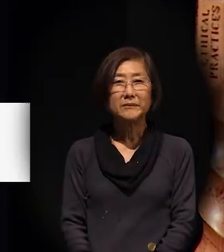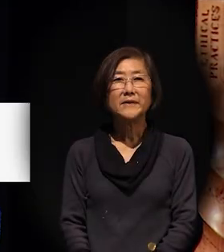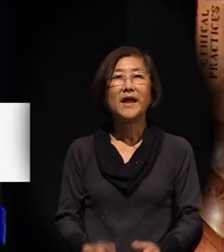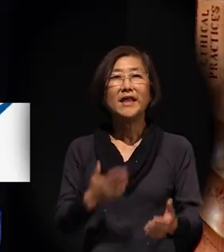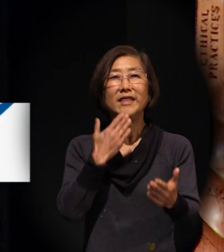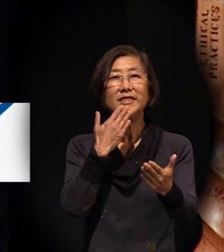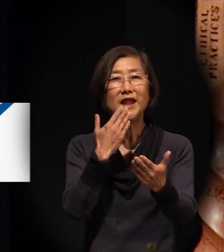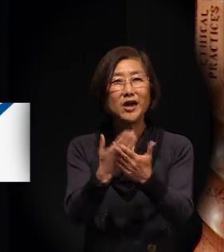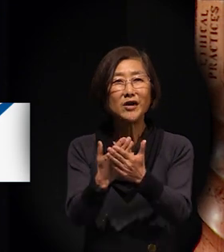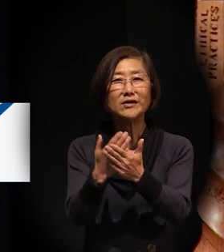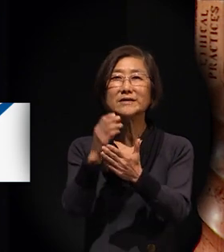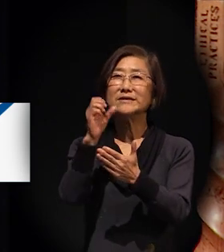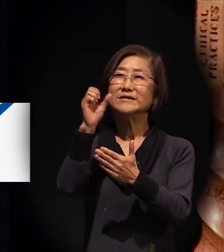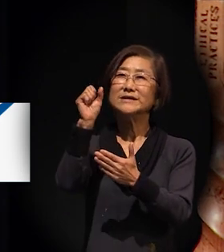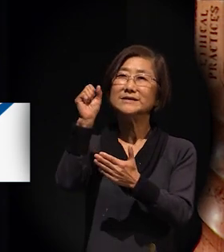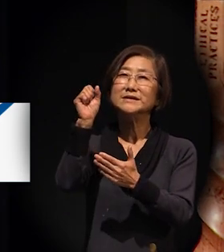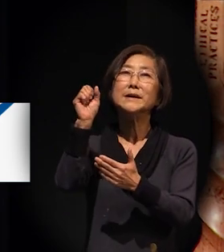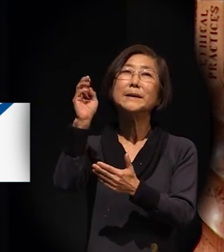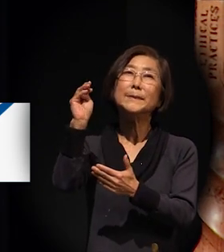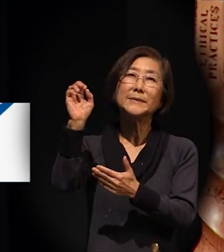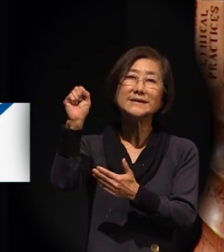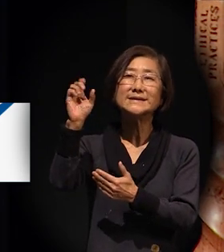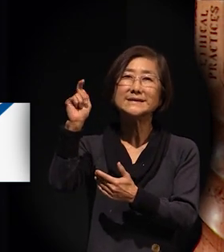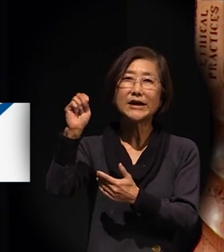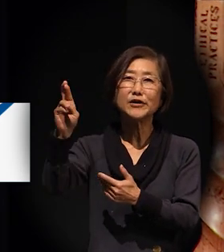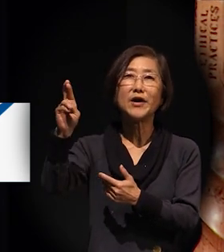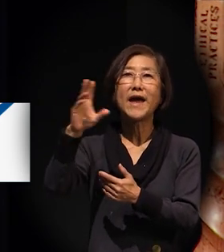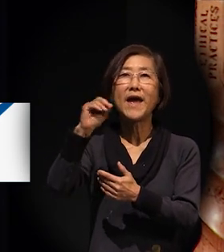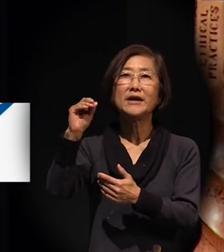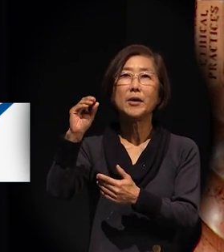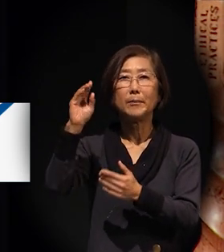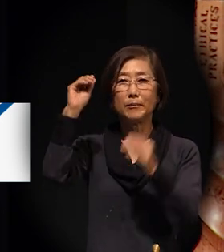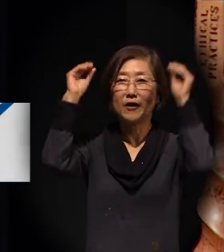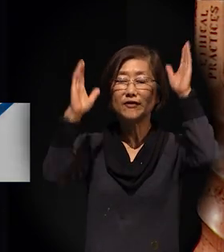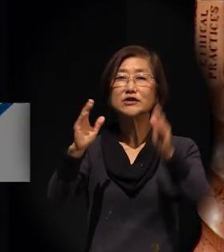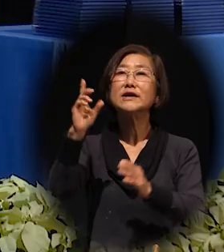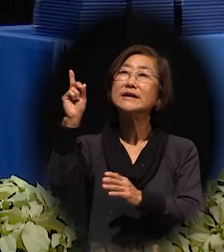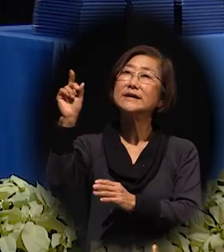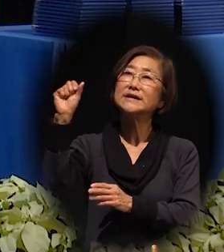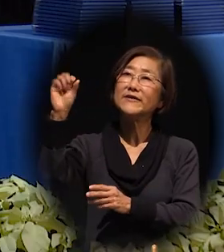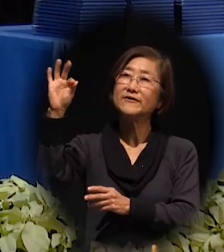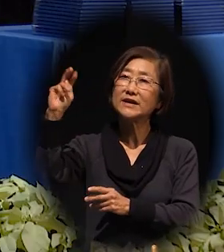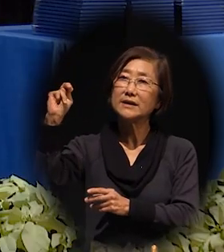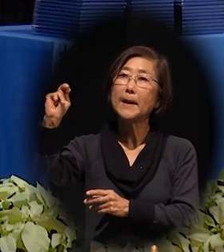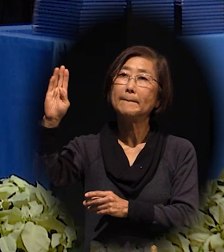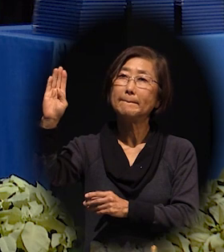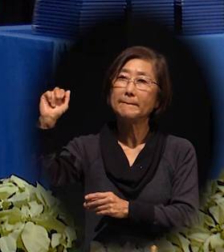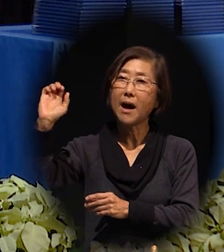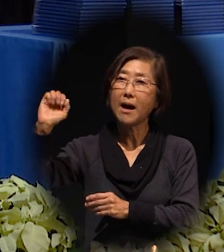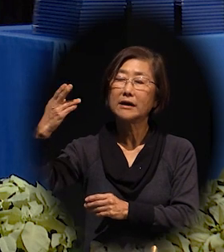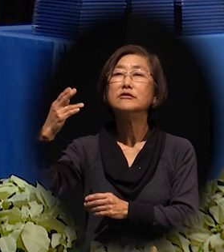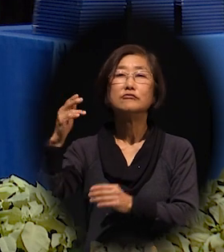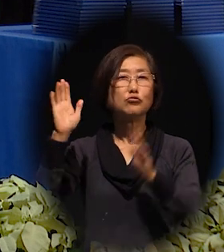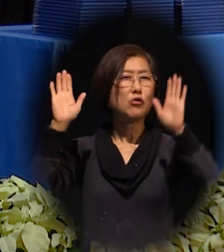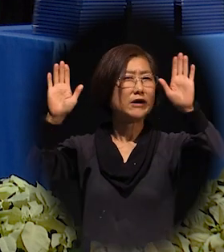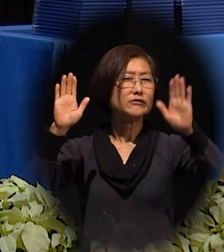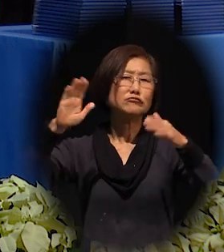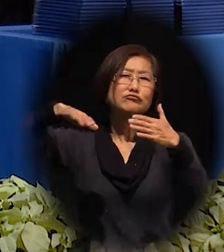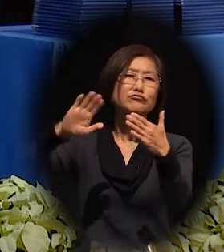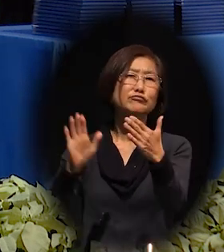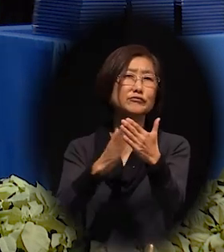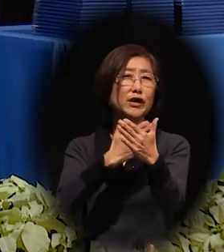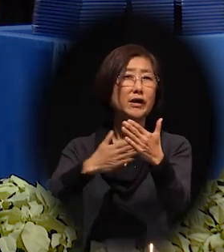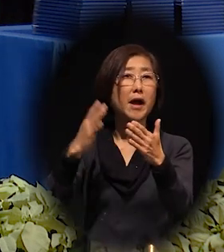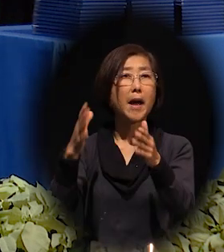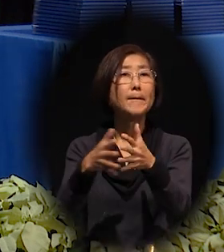Thank you, Ms. Steiner and Professor Diffenbach, for the wonderful rendition